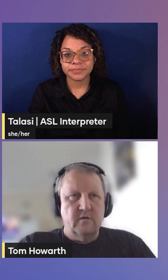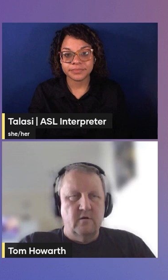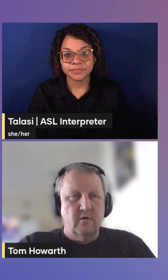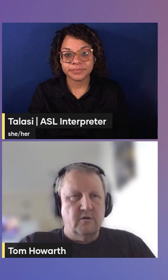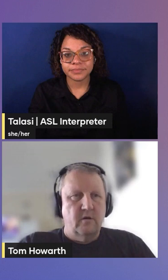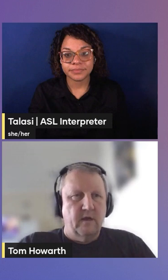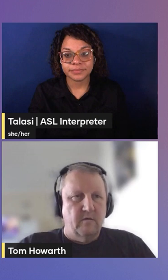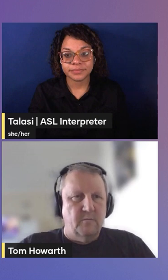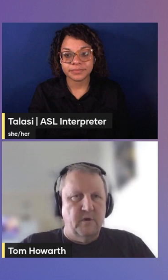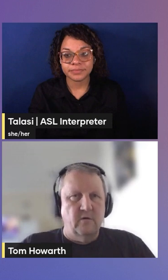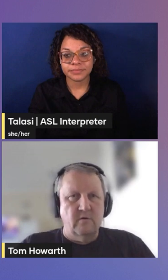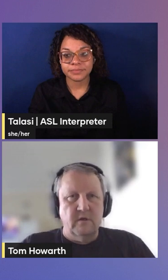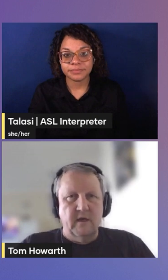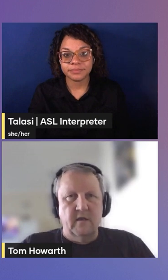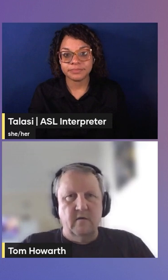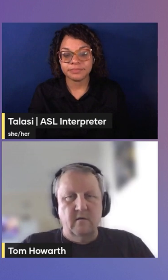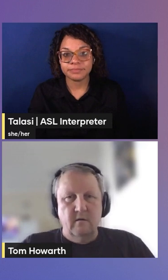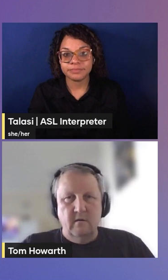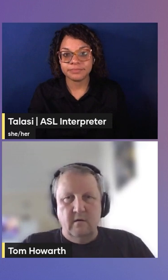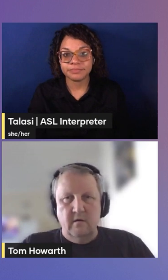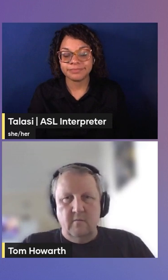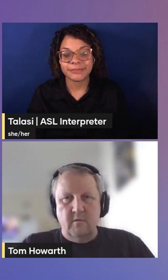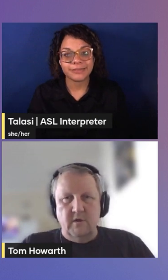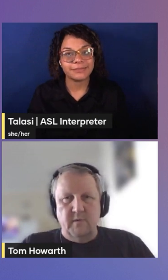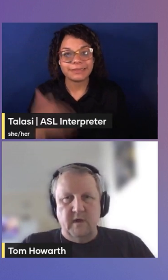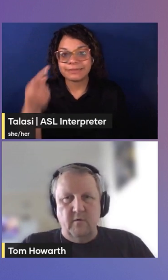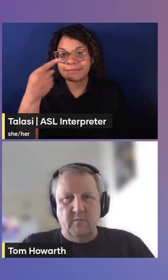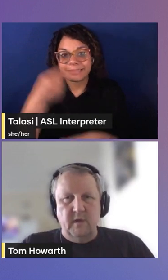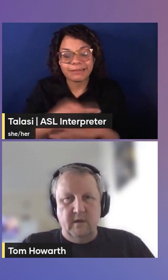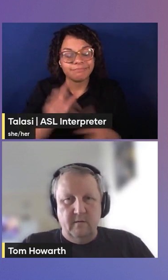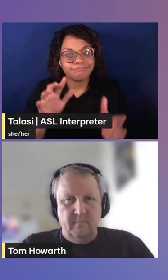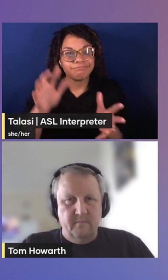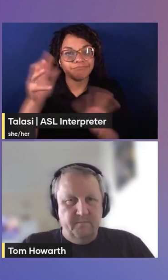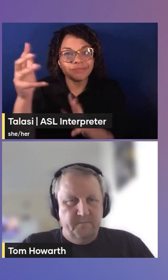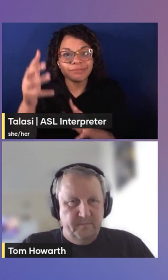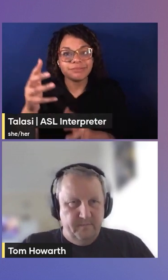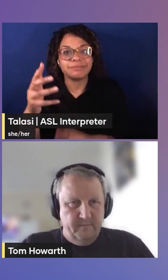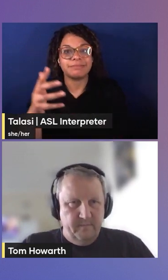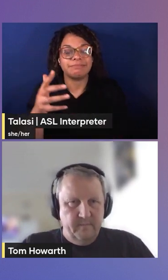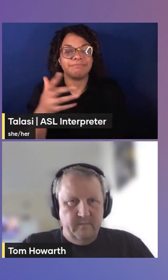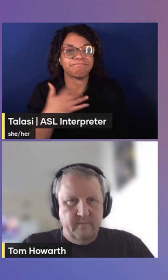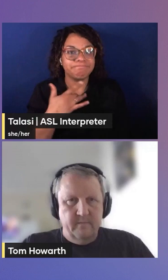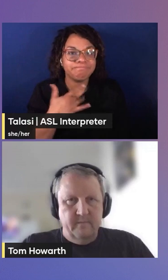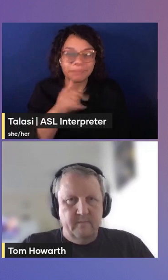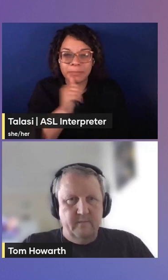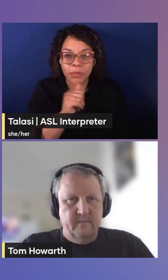This is not turning out to be a good day. Please bear with me.